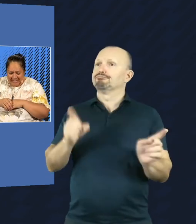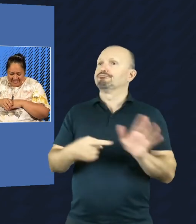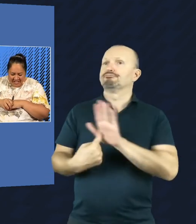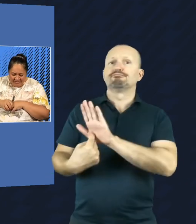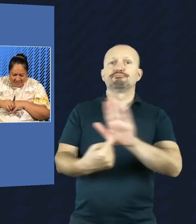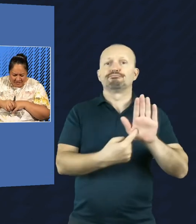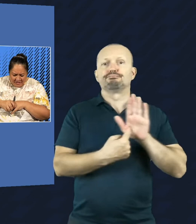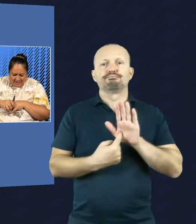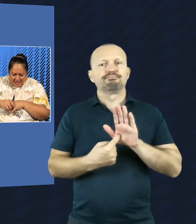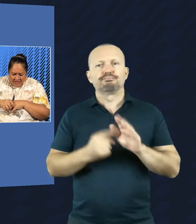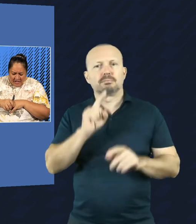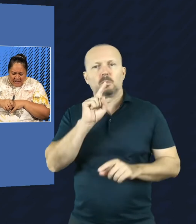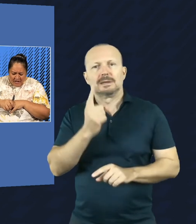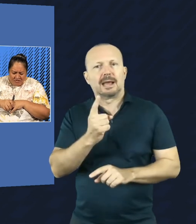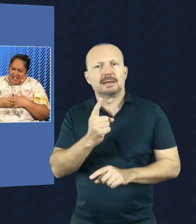keep that data safe.